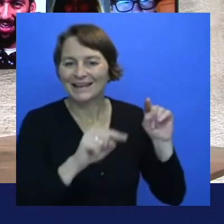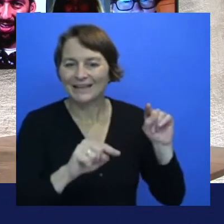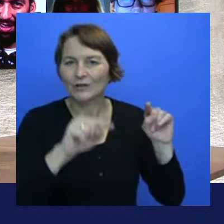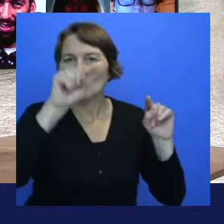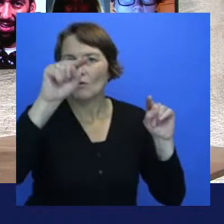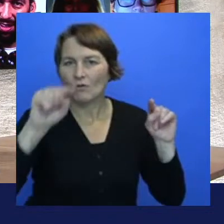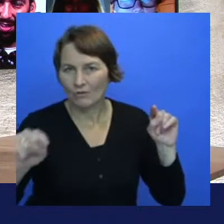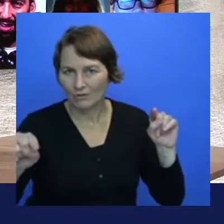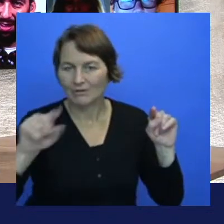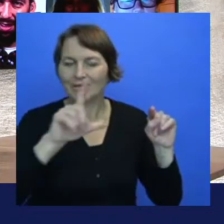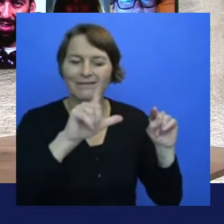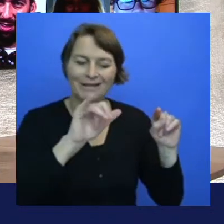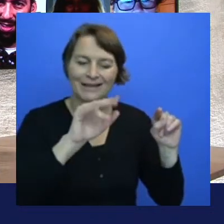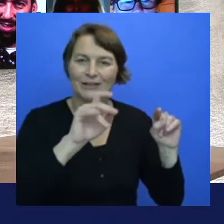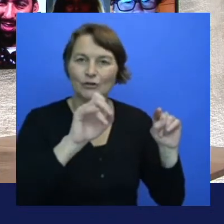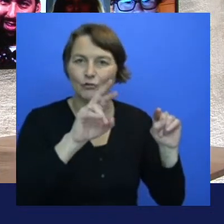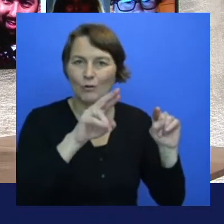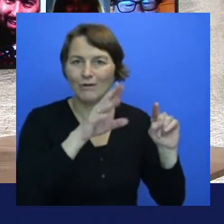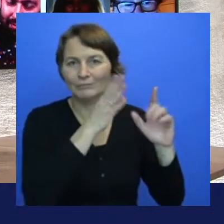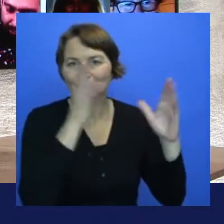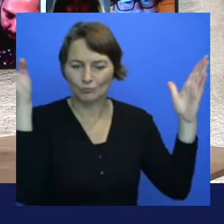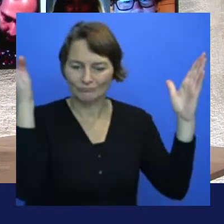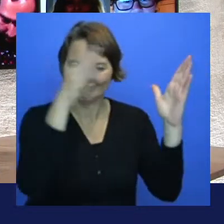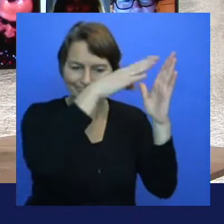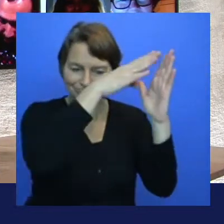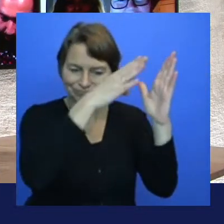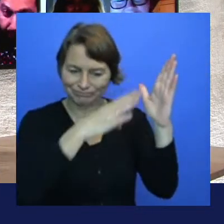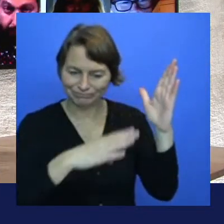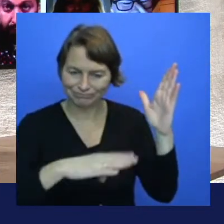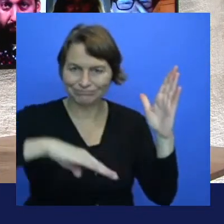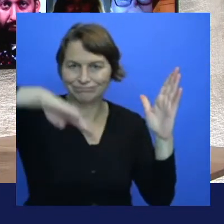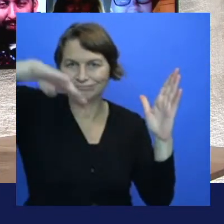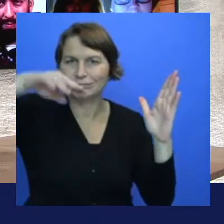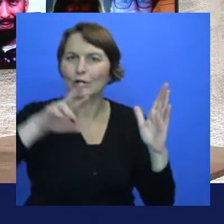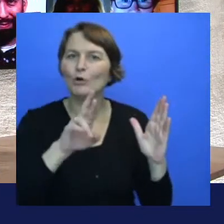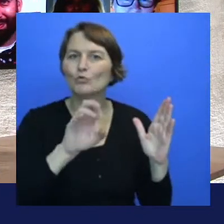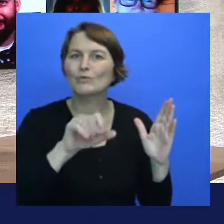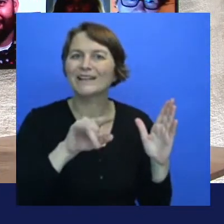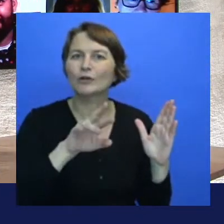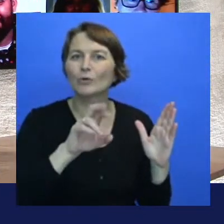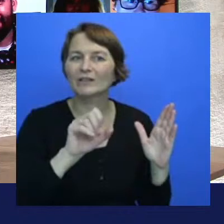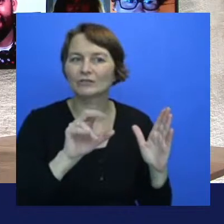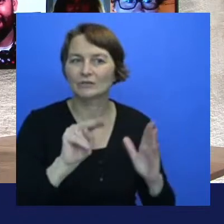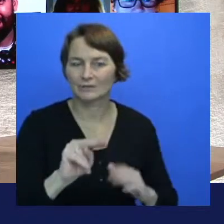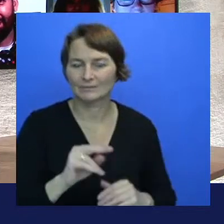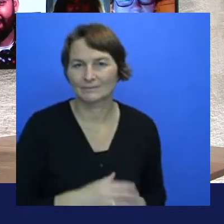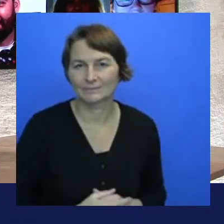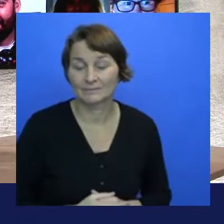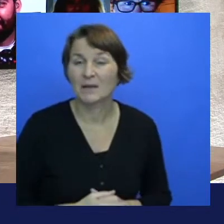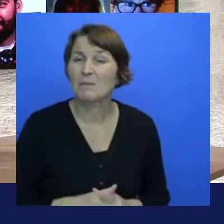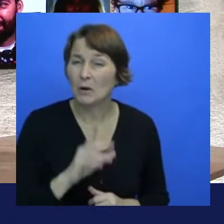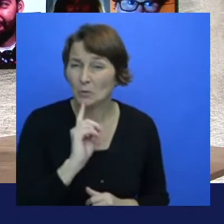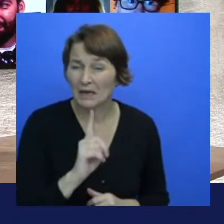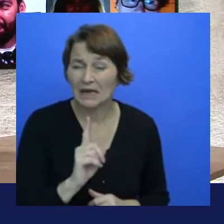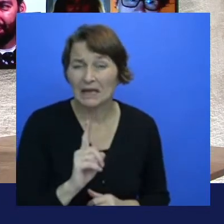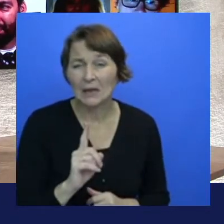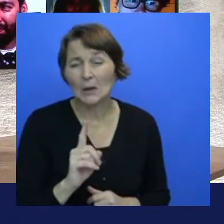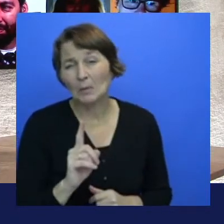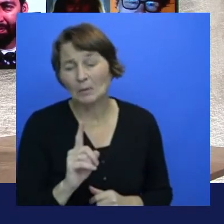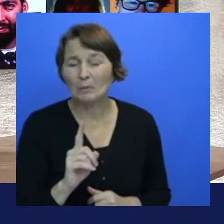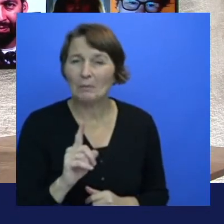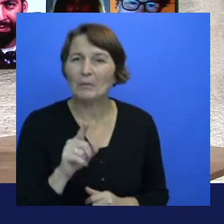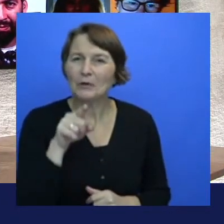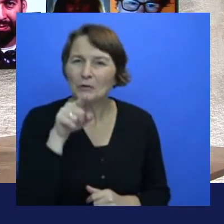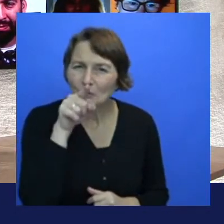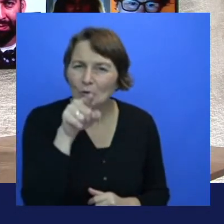why? Well, I think, well, again, it depends because it depends on the type of learner you are.